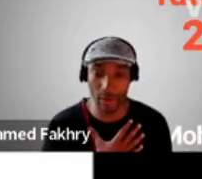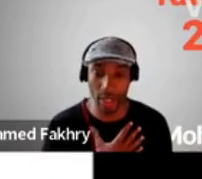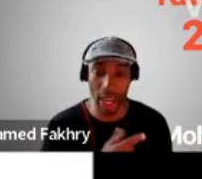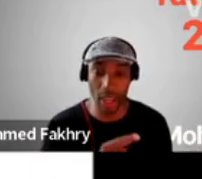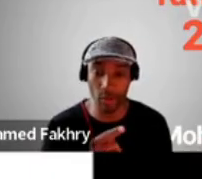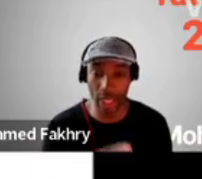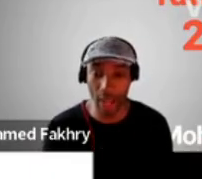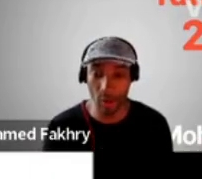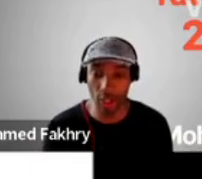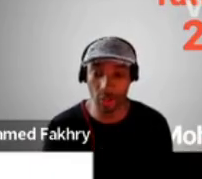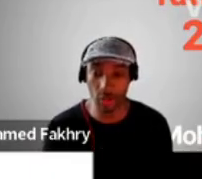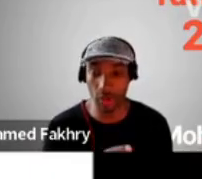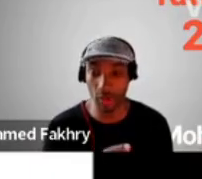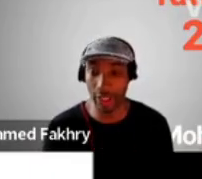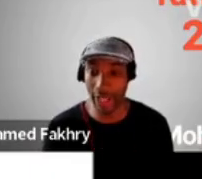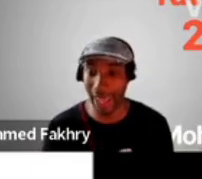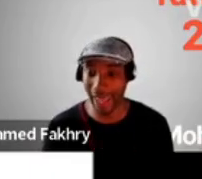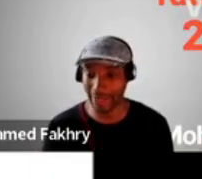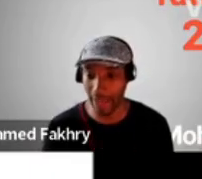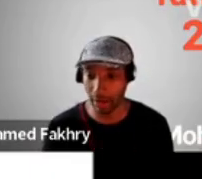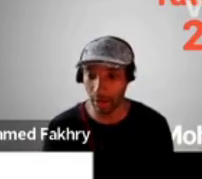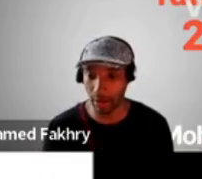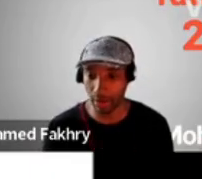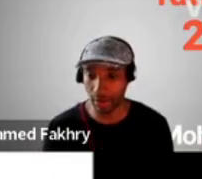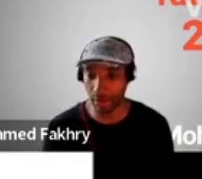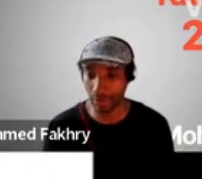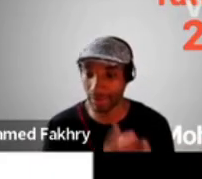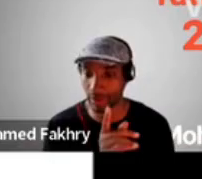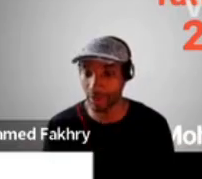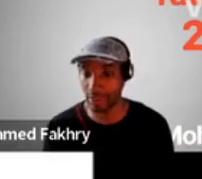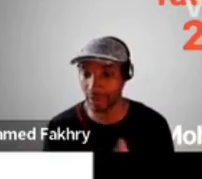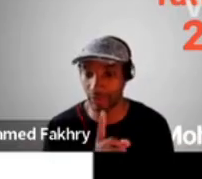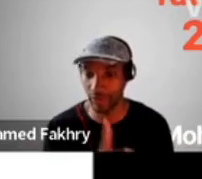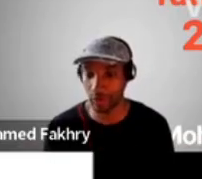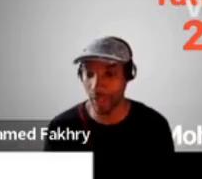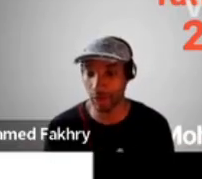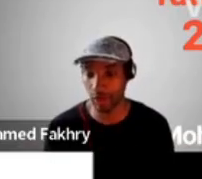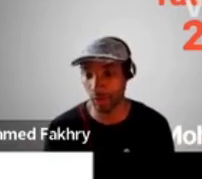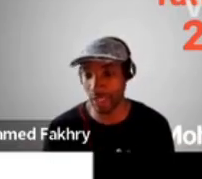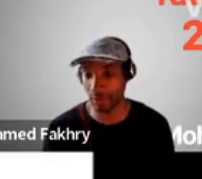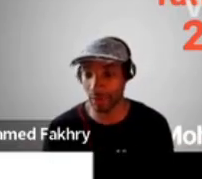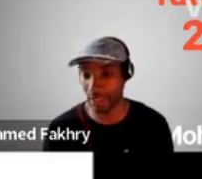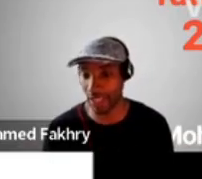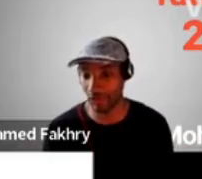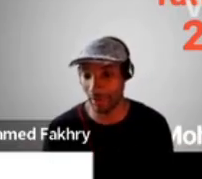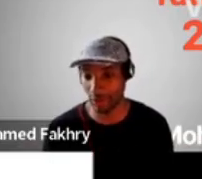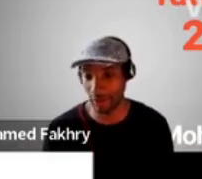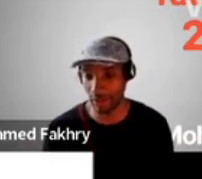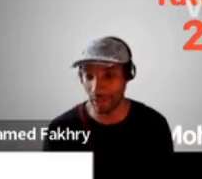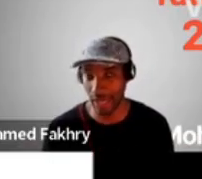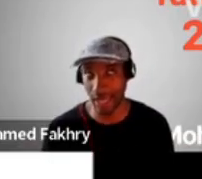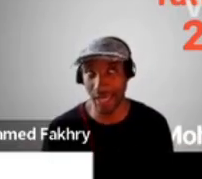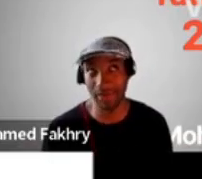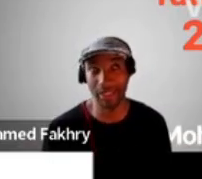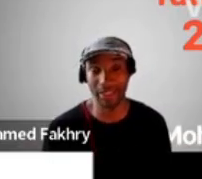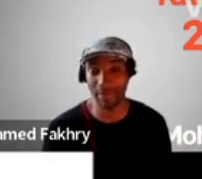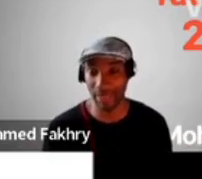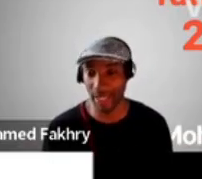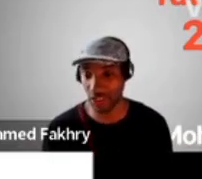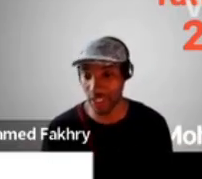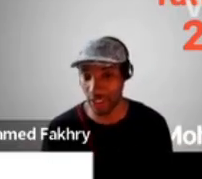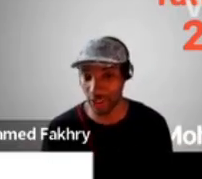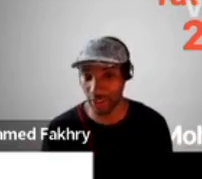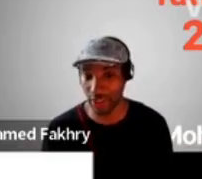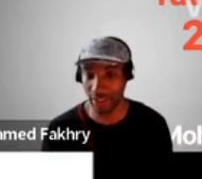right now, I would encourage you to learn ISL, because that's the first way to communicate with a deaf person. And I mean, it can